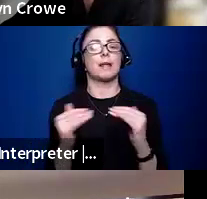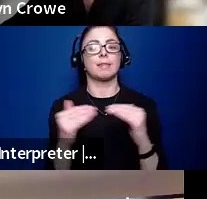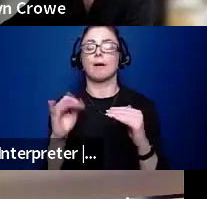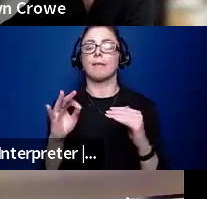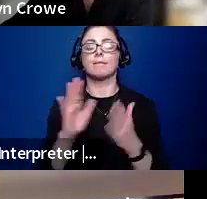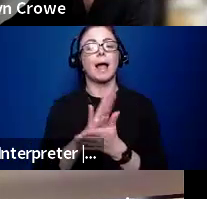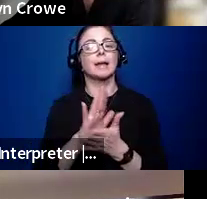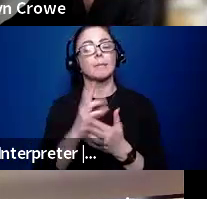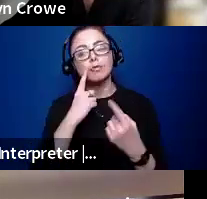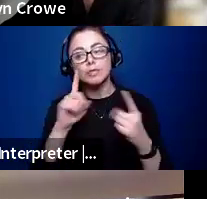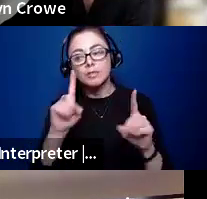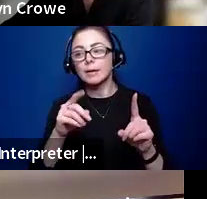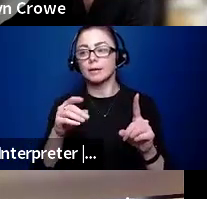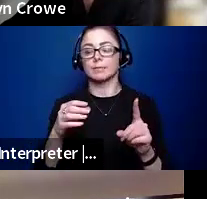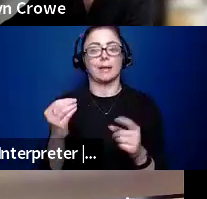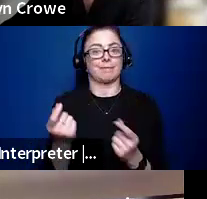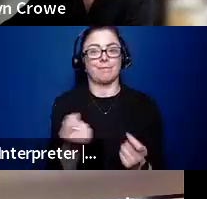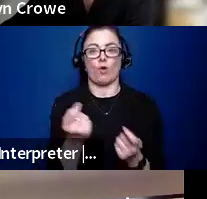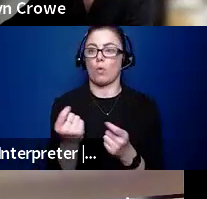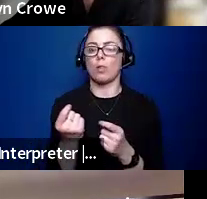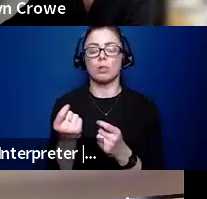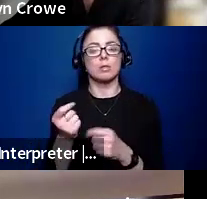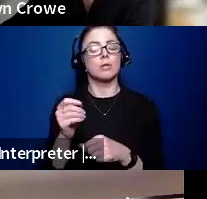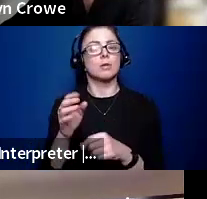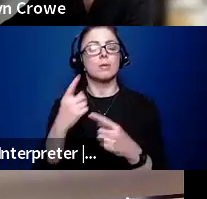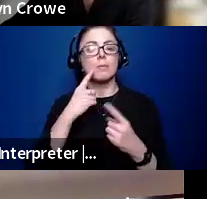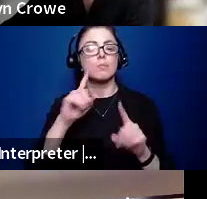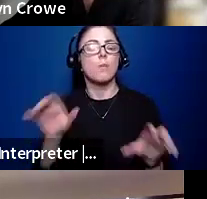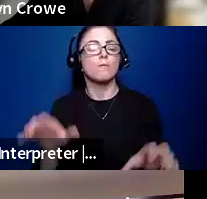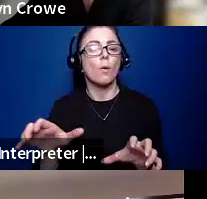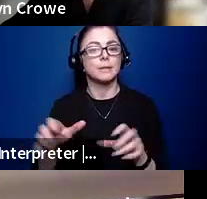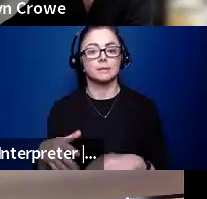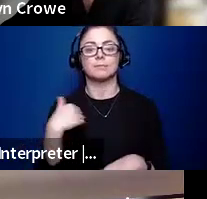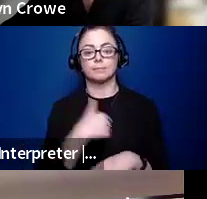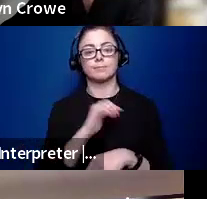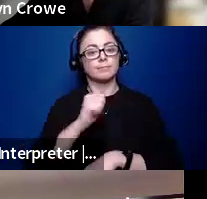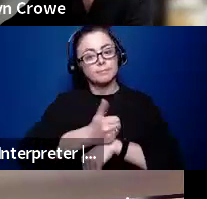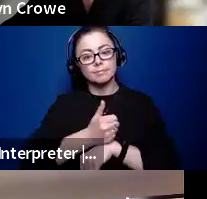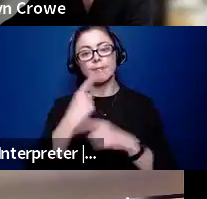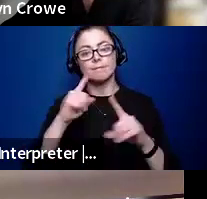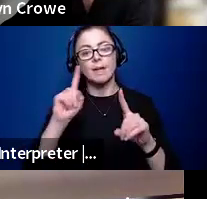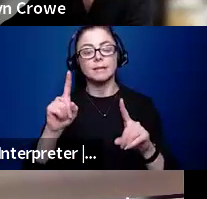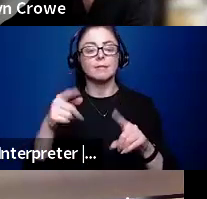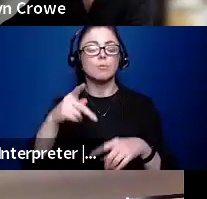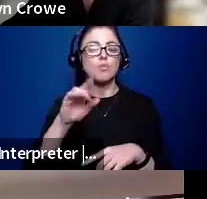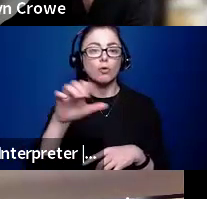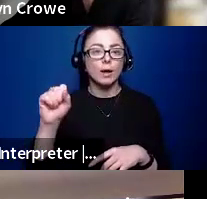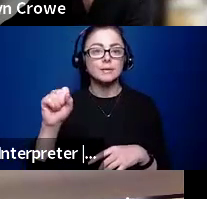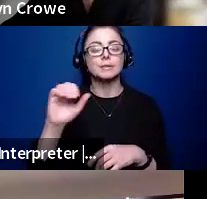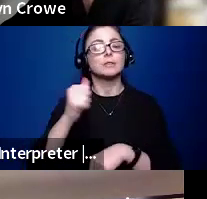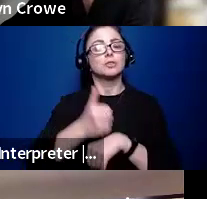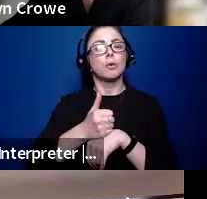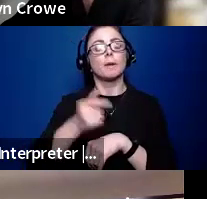performance, developing well-written goals, and determining effective progress monitoring strategies, determining the least restrictive environment and